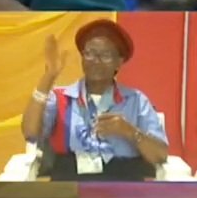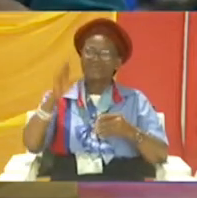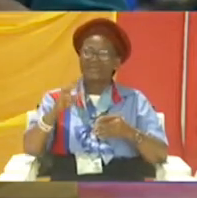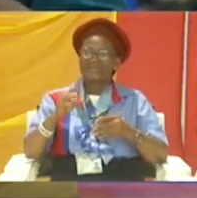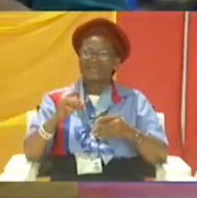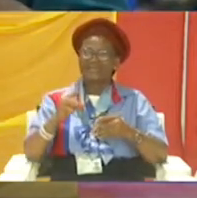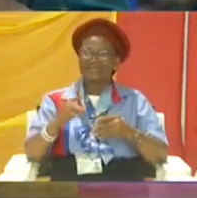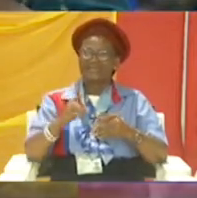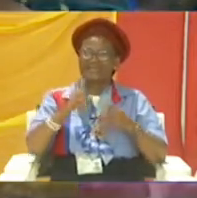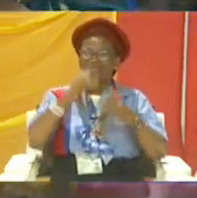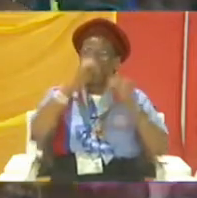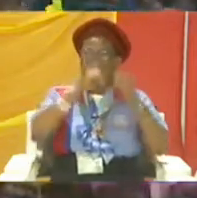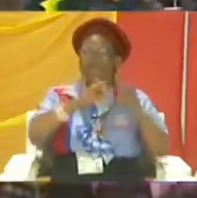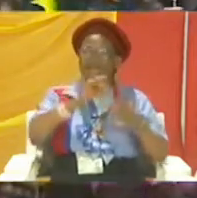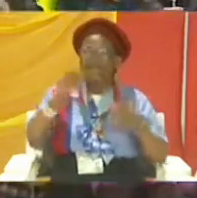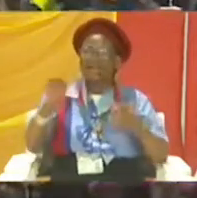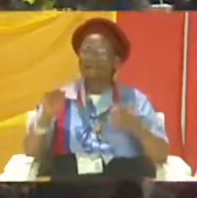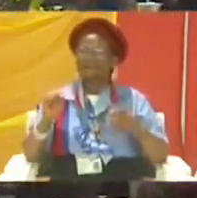land